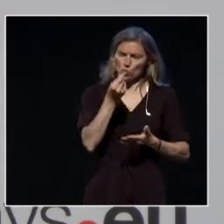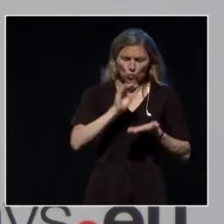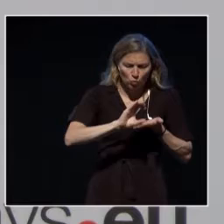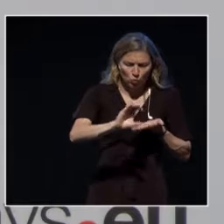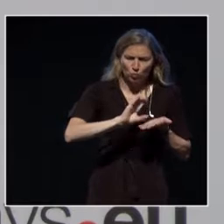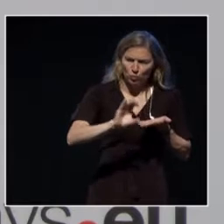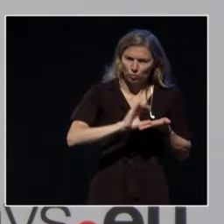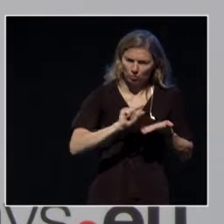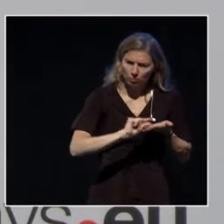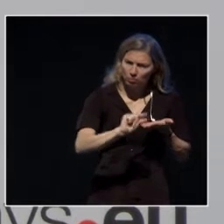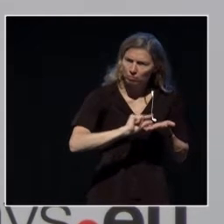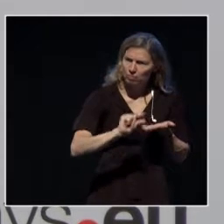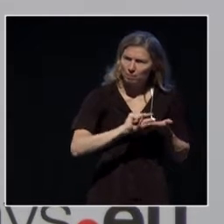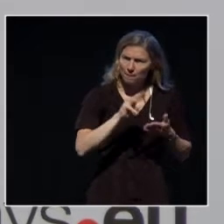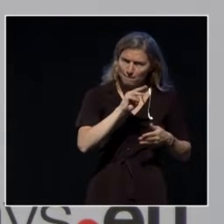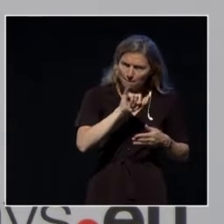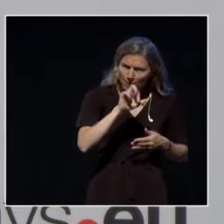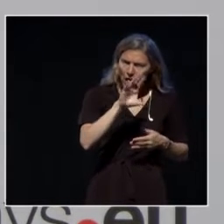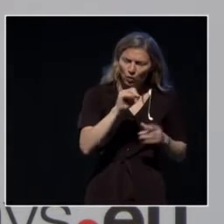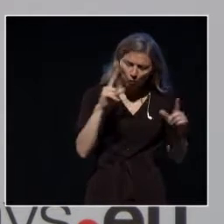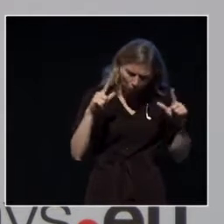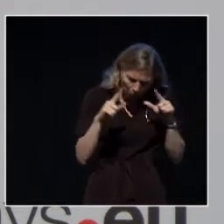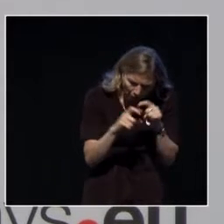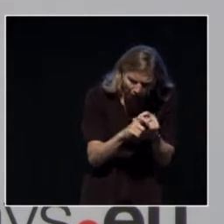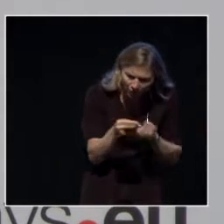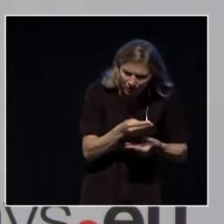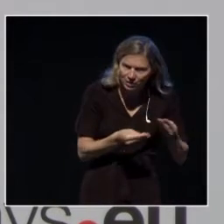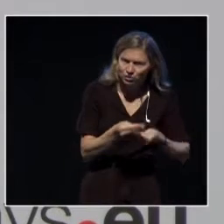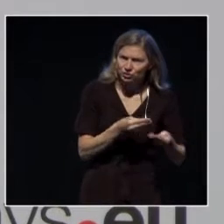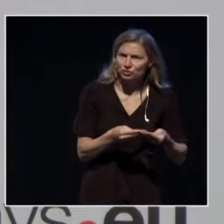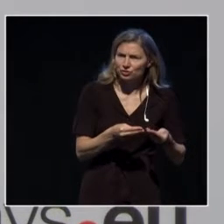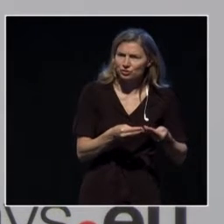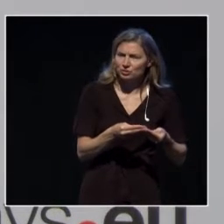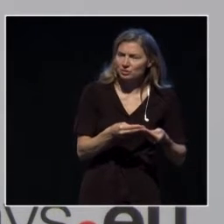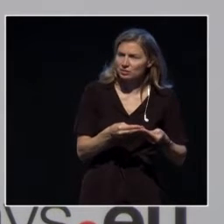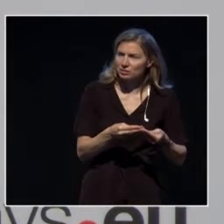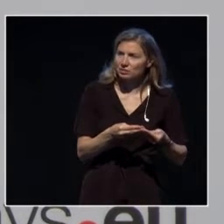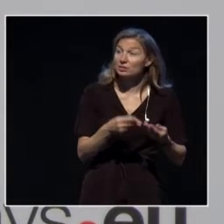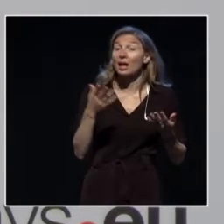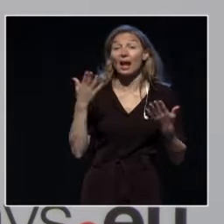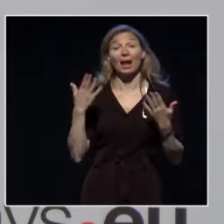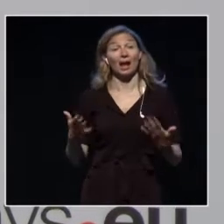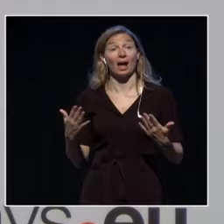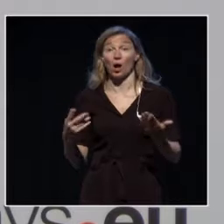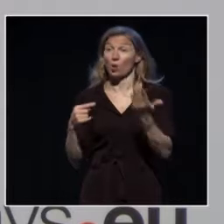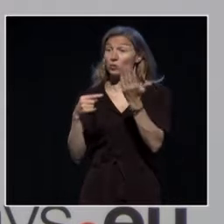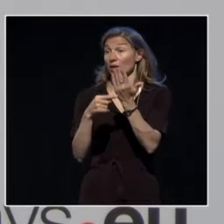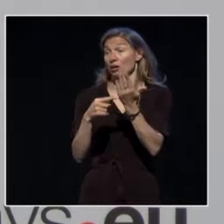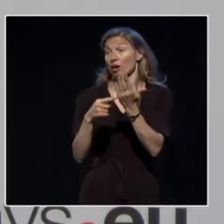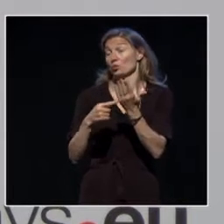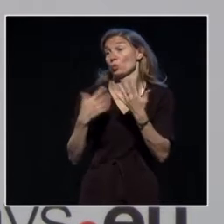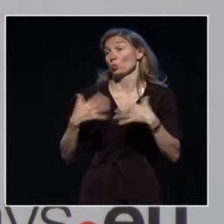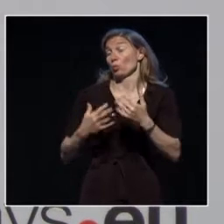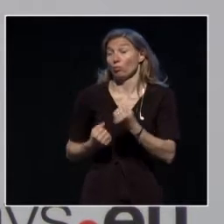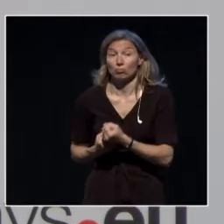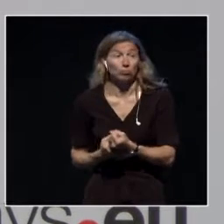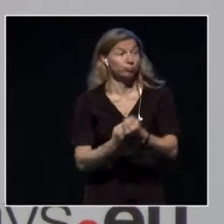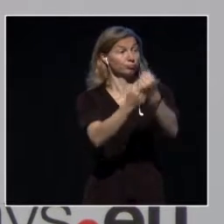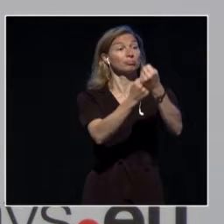is ongoing because technology is our friend in this, in my view.